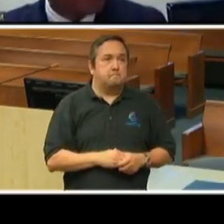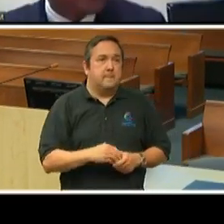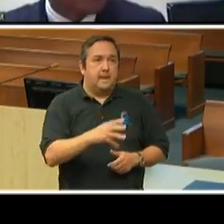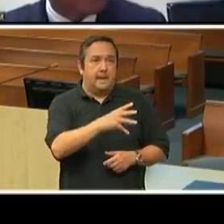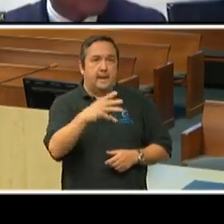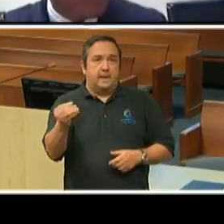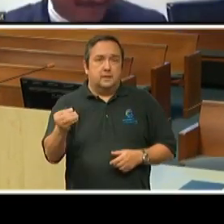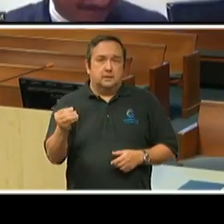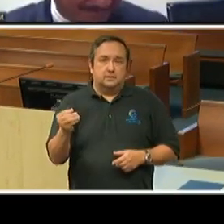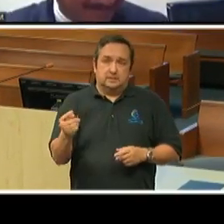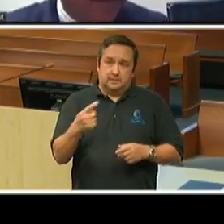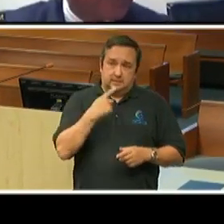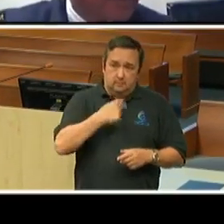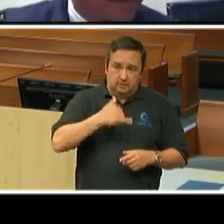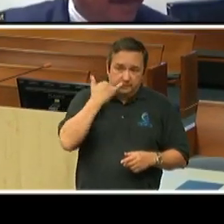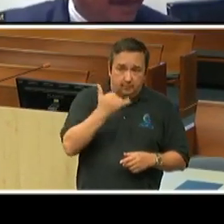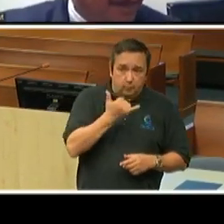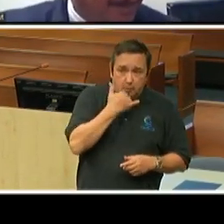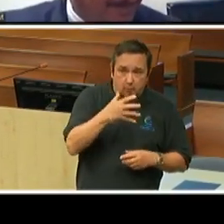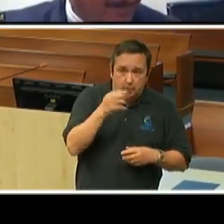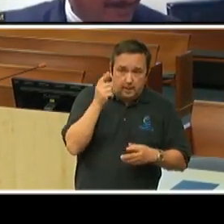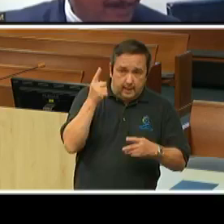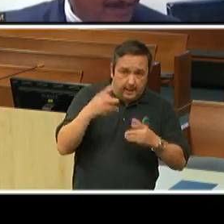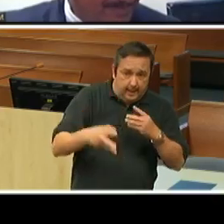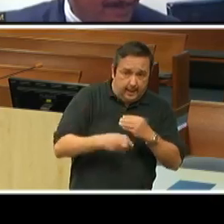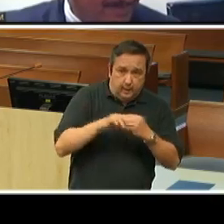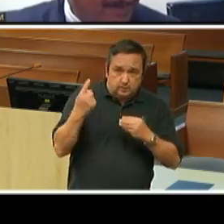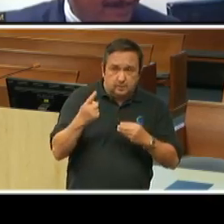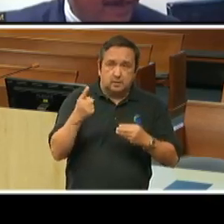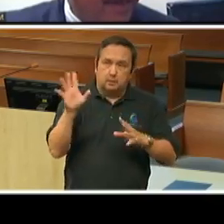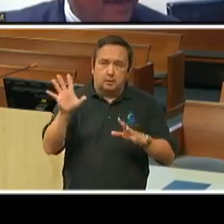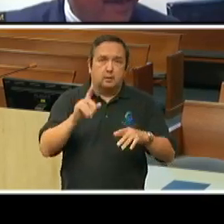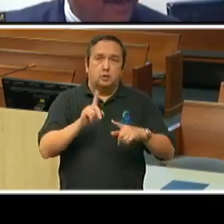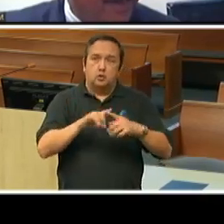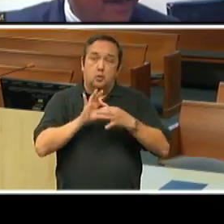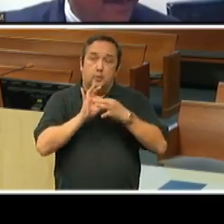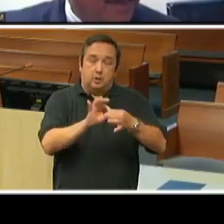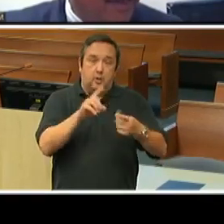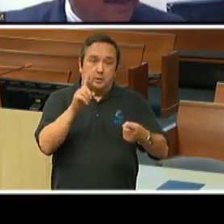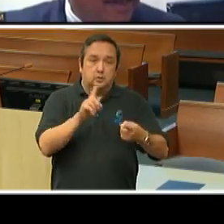correct me if I'm wrong or if we have to add anything. So with regard to